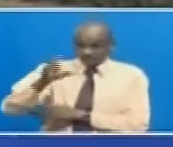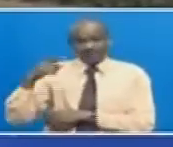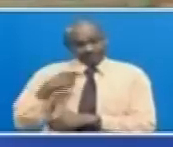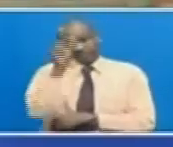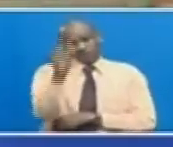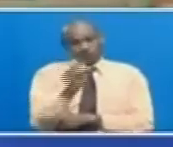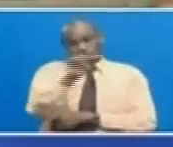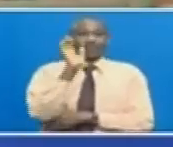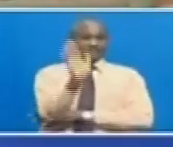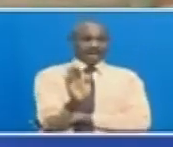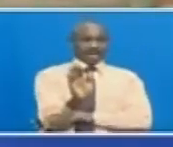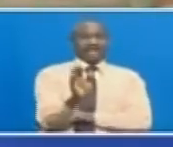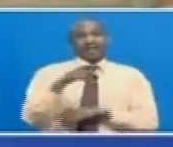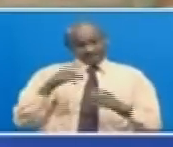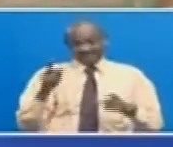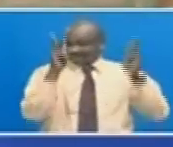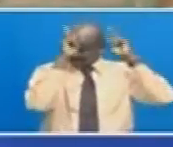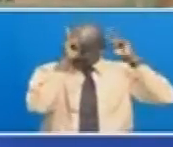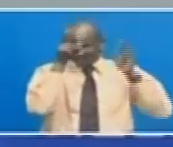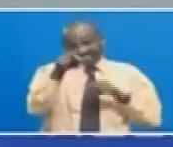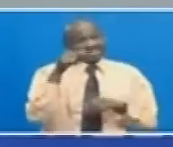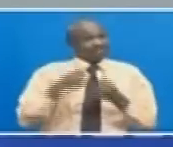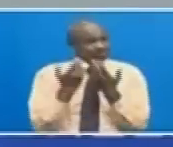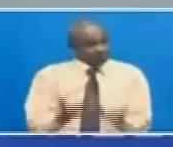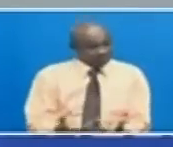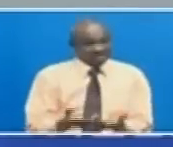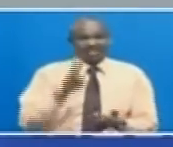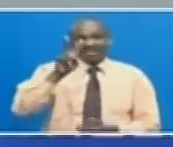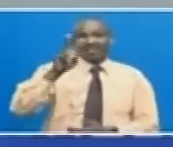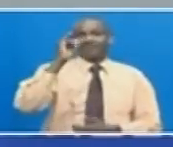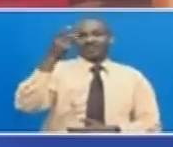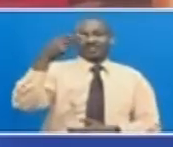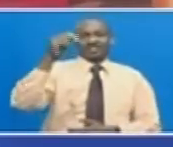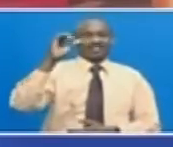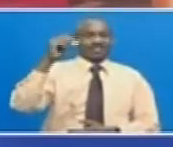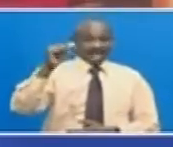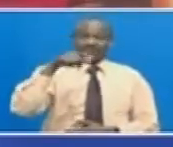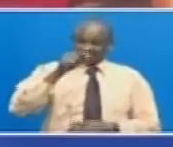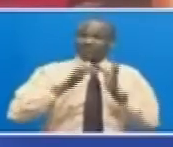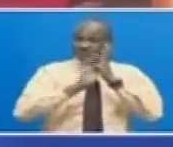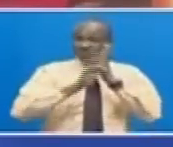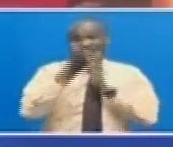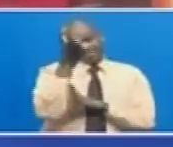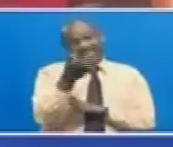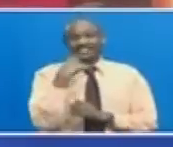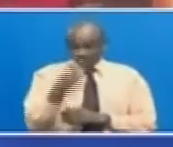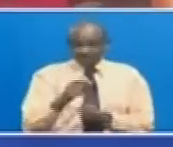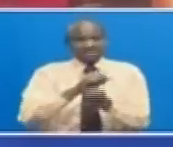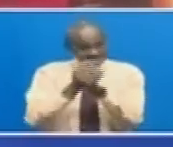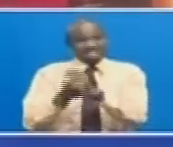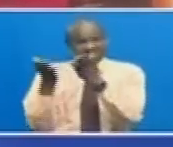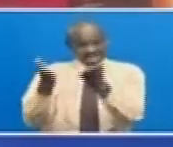own cross. There haven't been any in Kakamega this year. Vihiga, the smallest yet most populous by density, is seeing changes